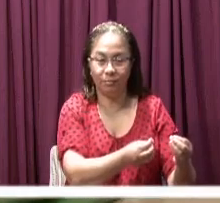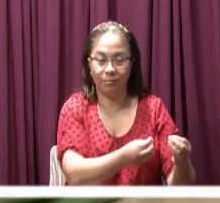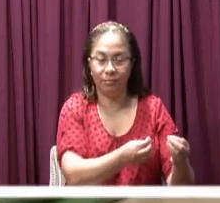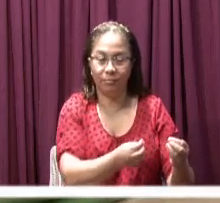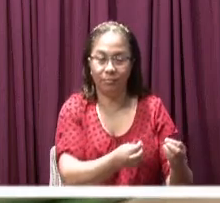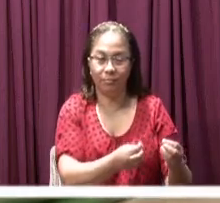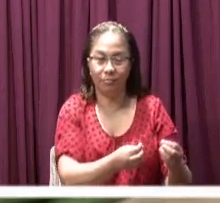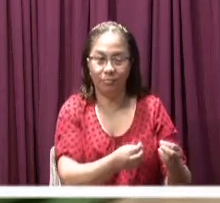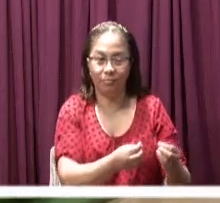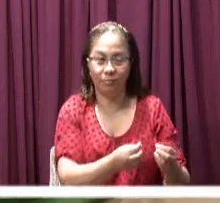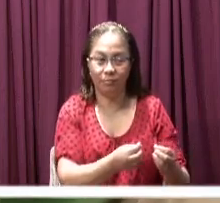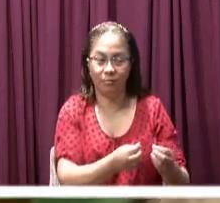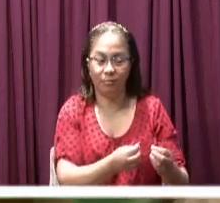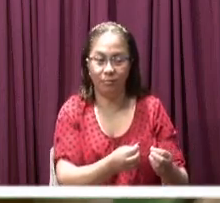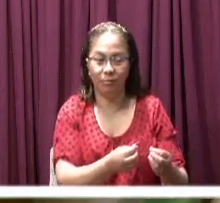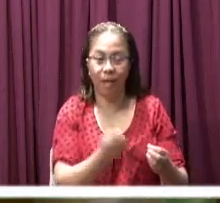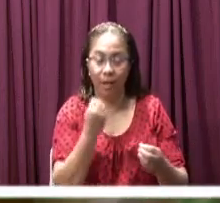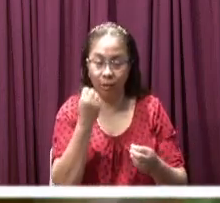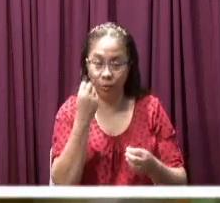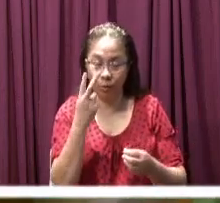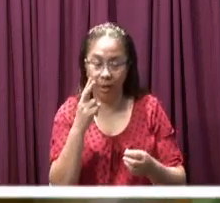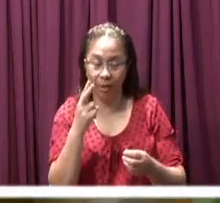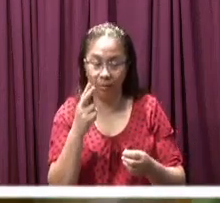And the 12 have shared it with the bishops.